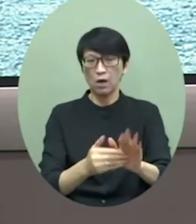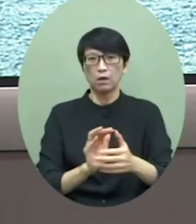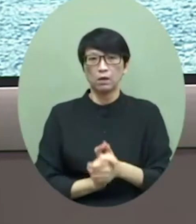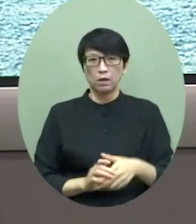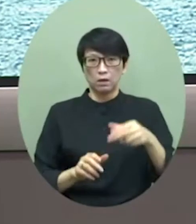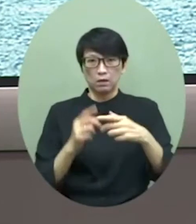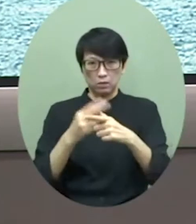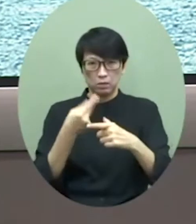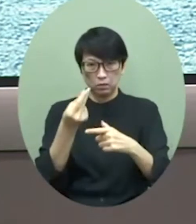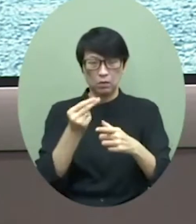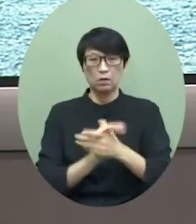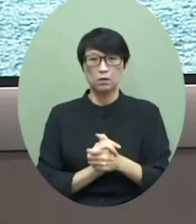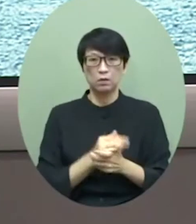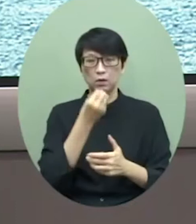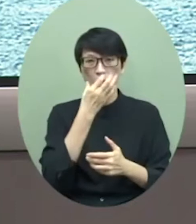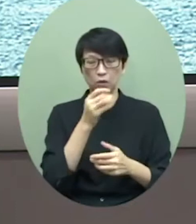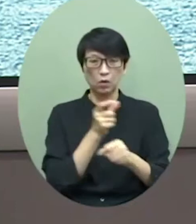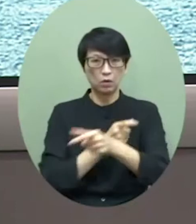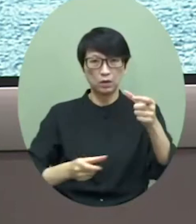together for 7 months.